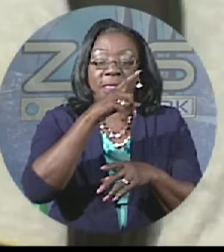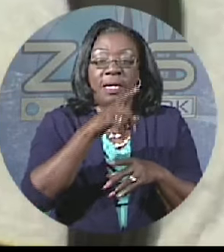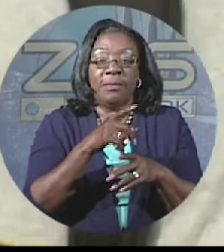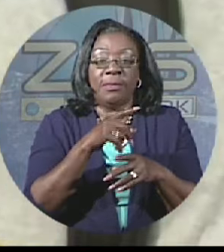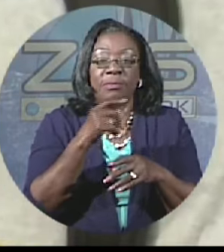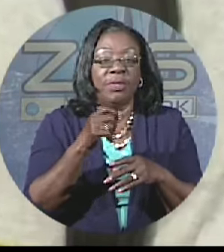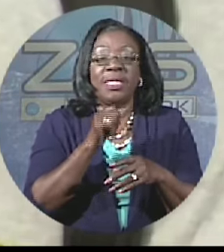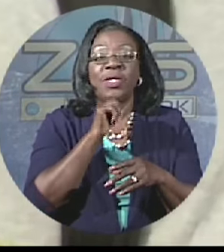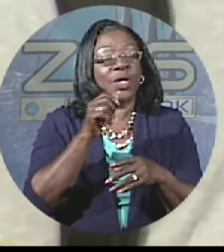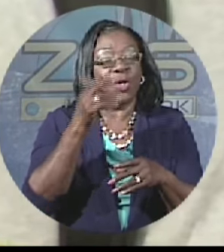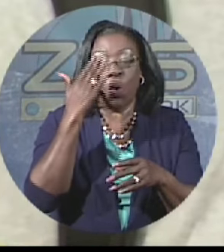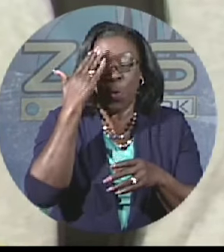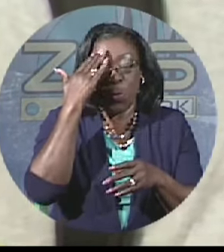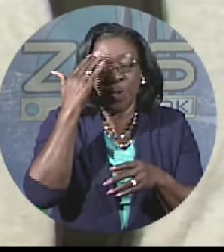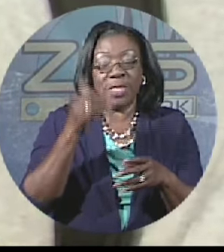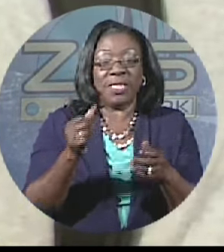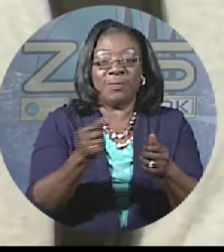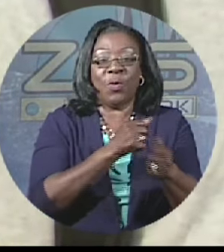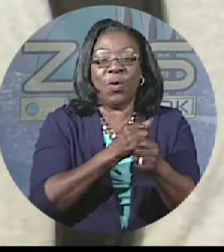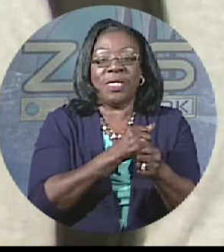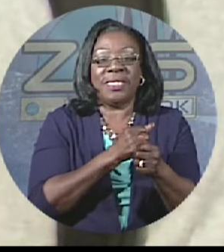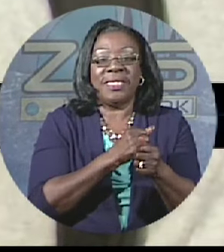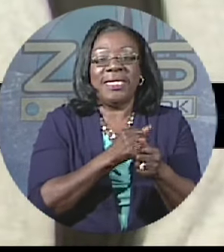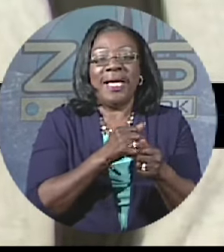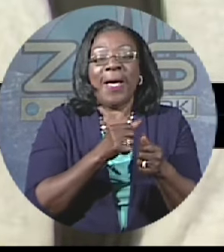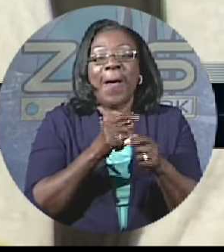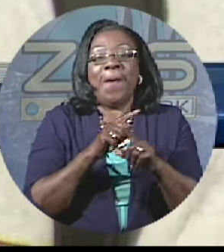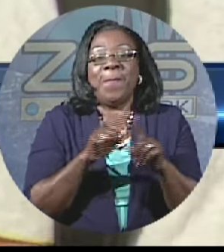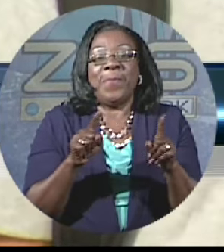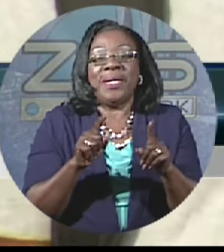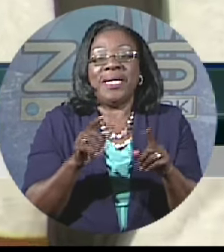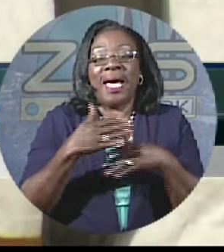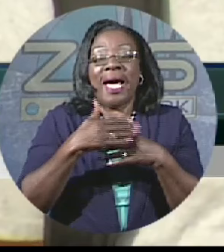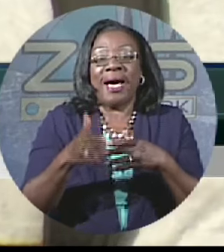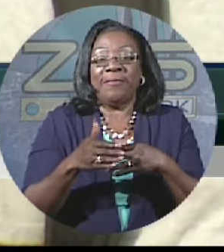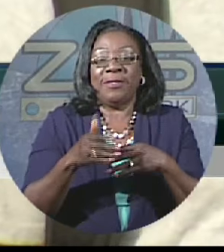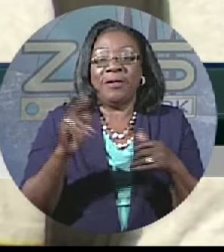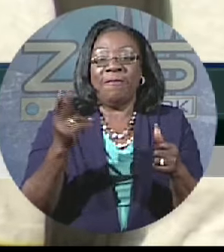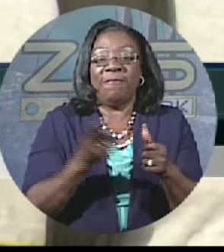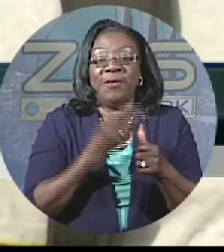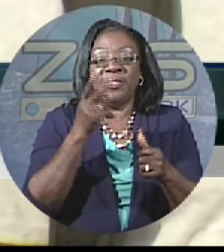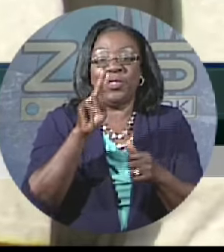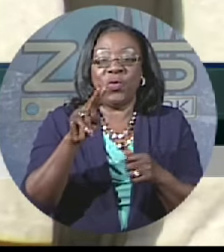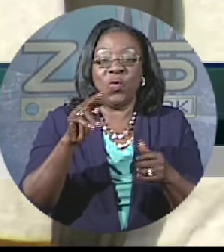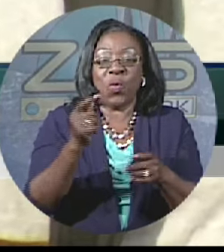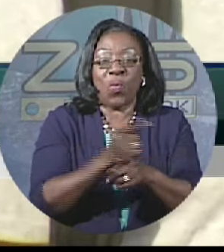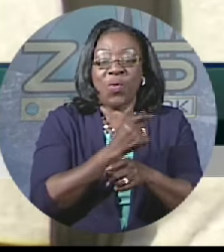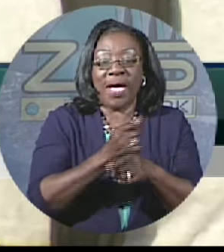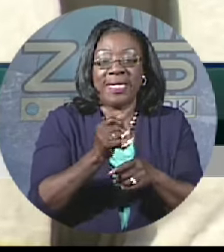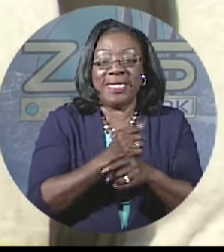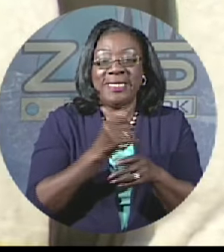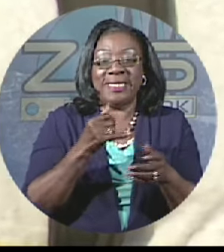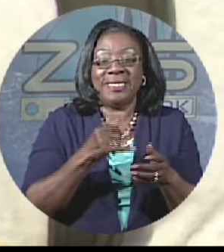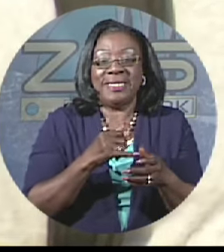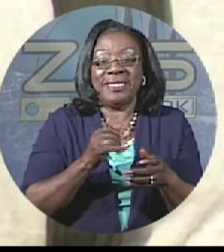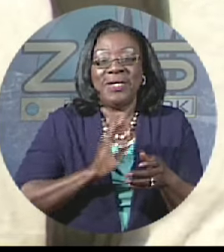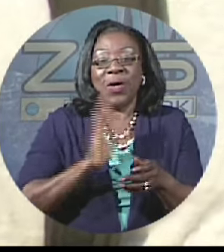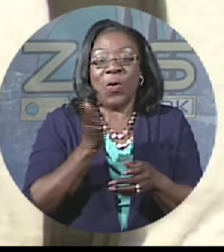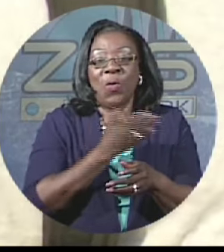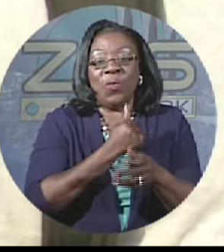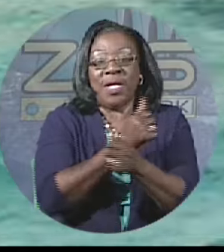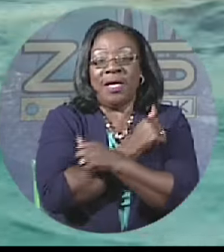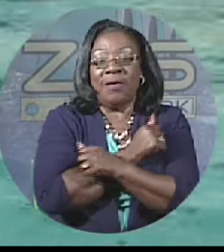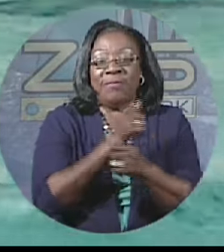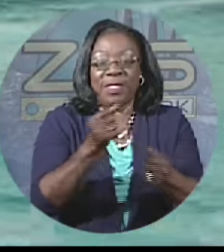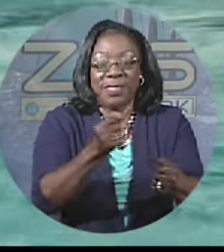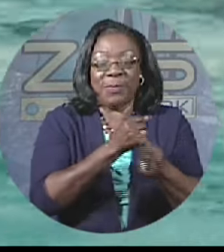was a sport. Yeah, we didn't even know about it. And then, but after the first few practices, we fell in love